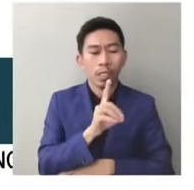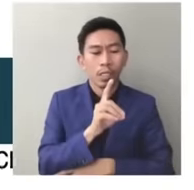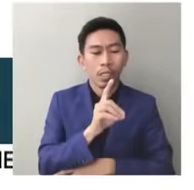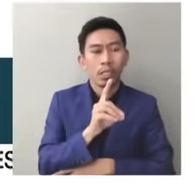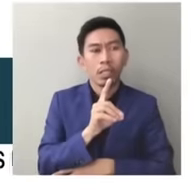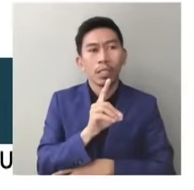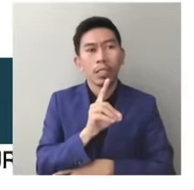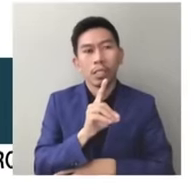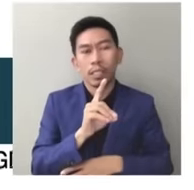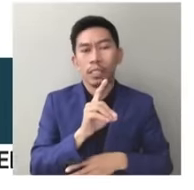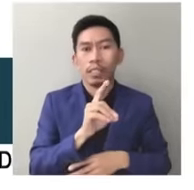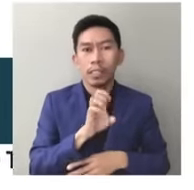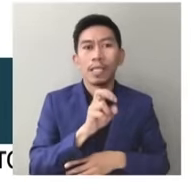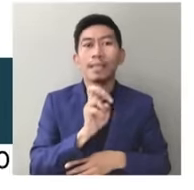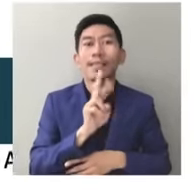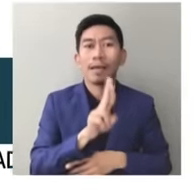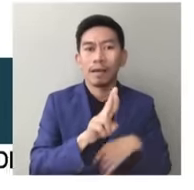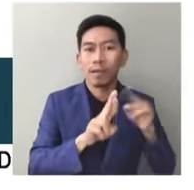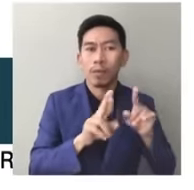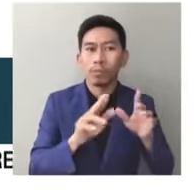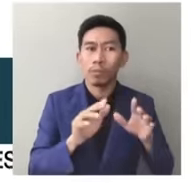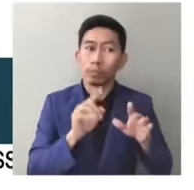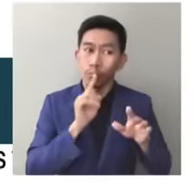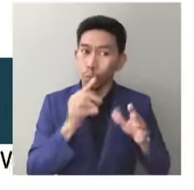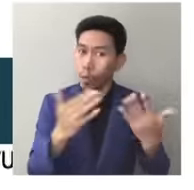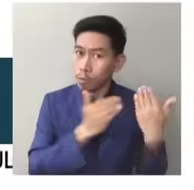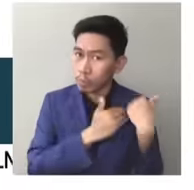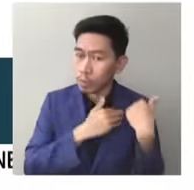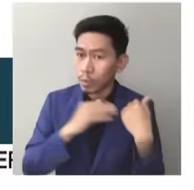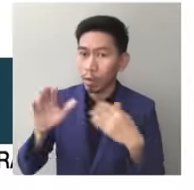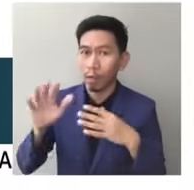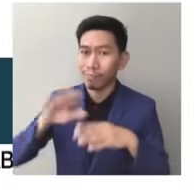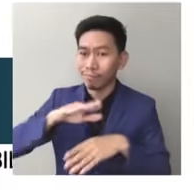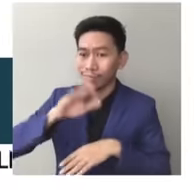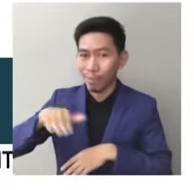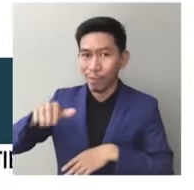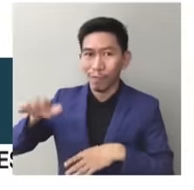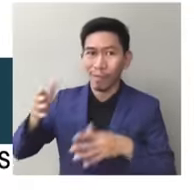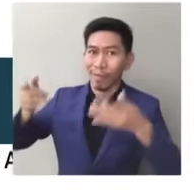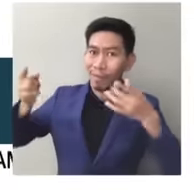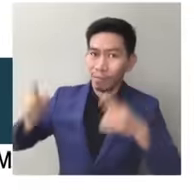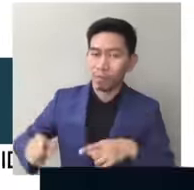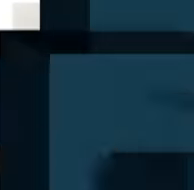the controversial Captain's Peak Resort in Bohol's Chocolate Hills.